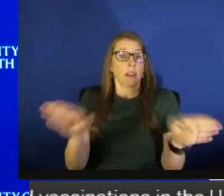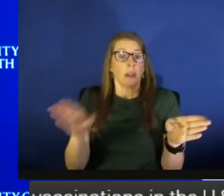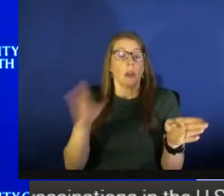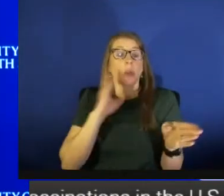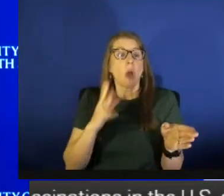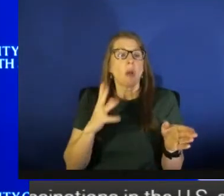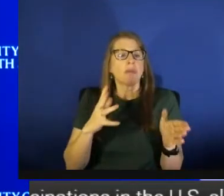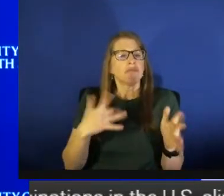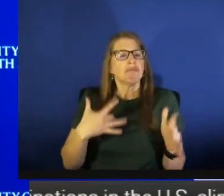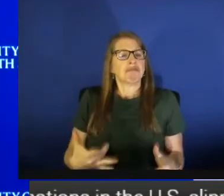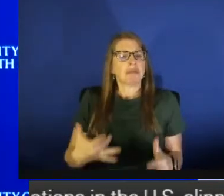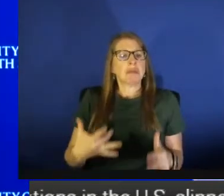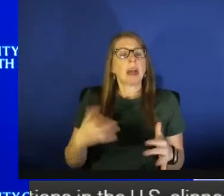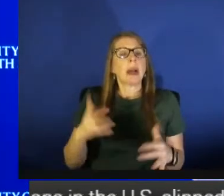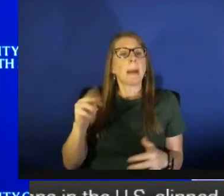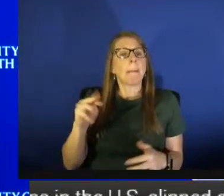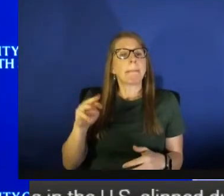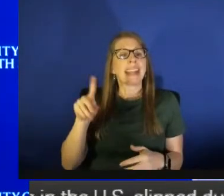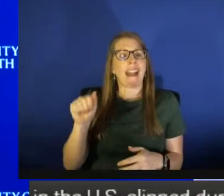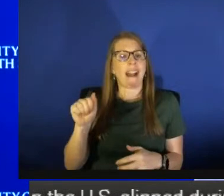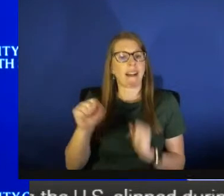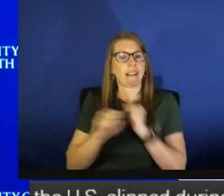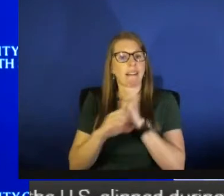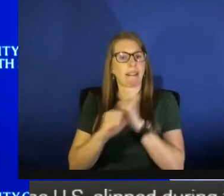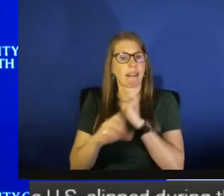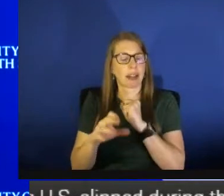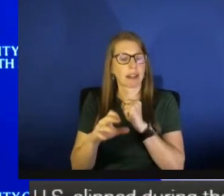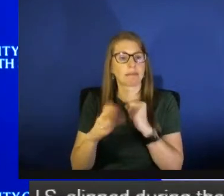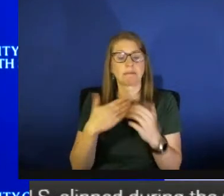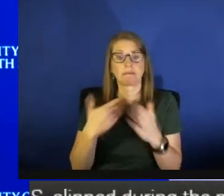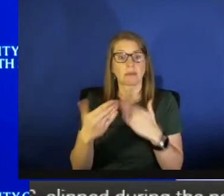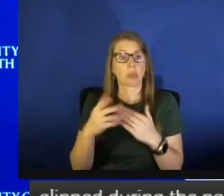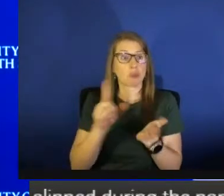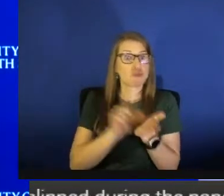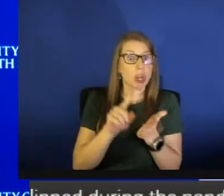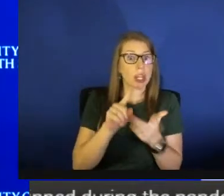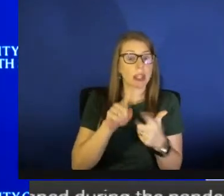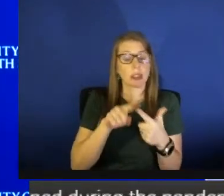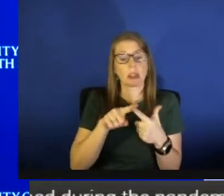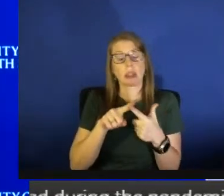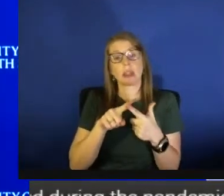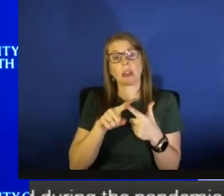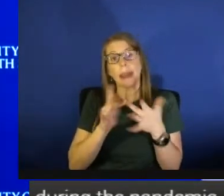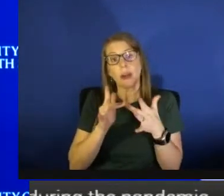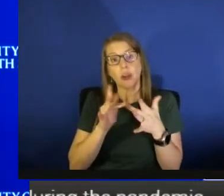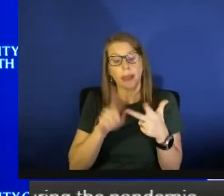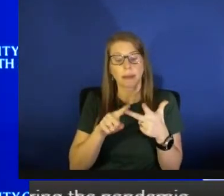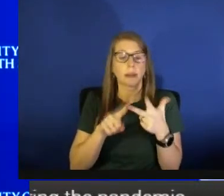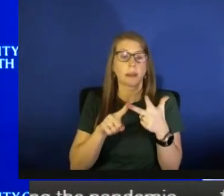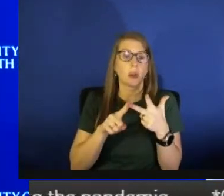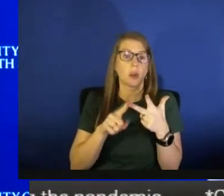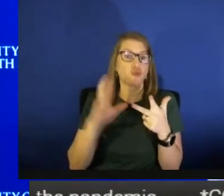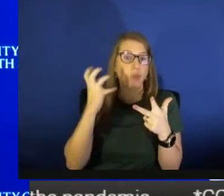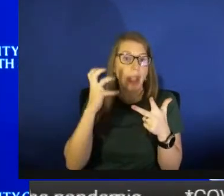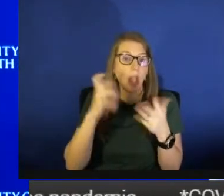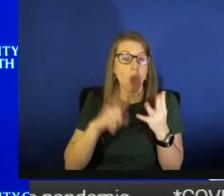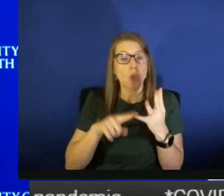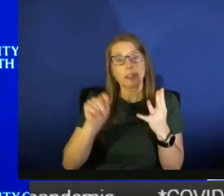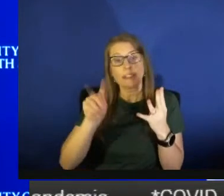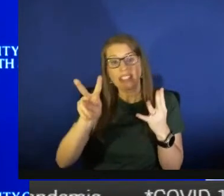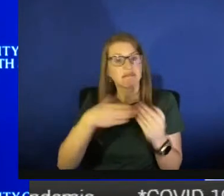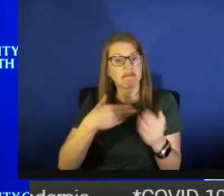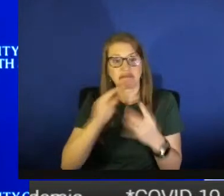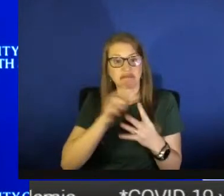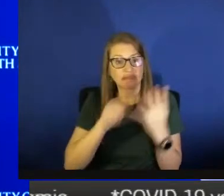the media sites, whether it's print or internet or radio or TV, in general